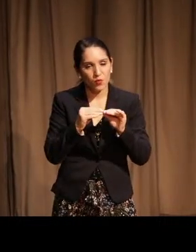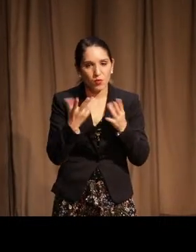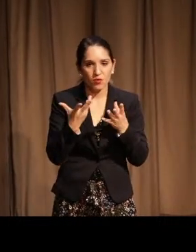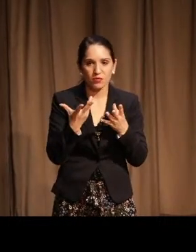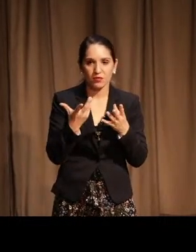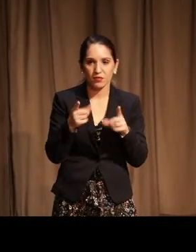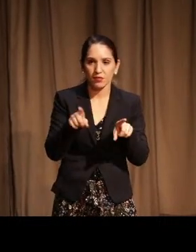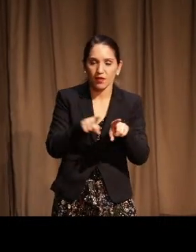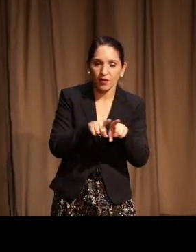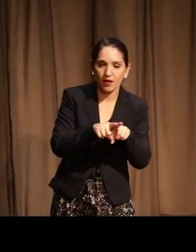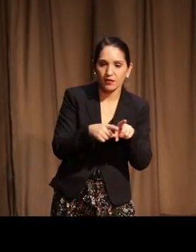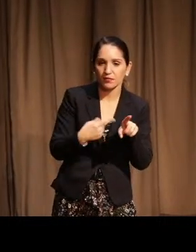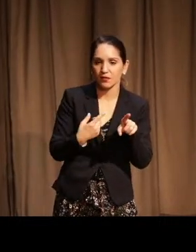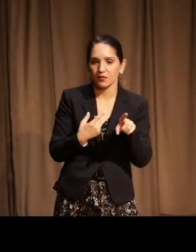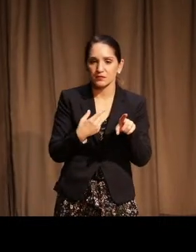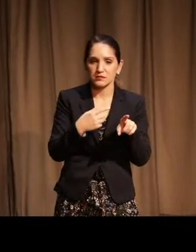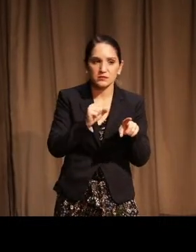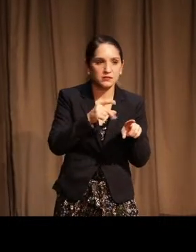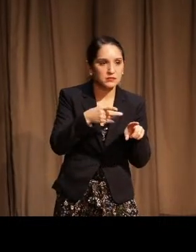faith with